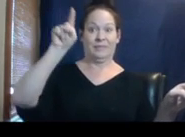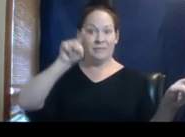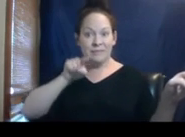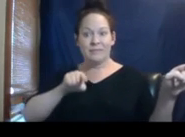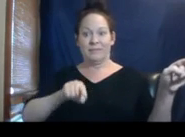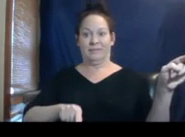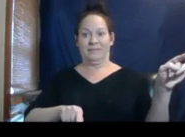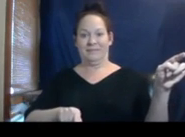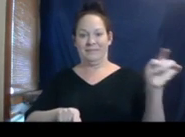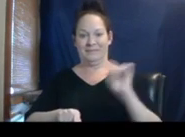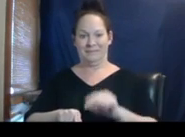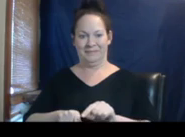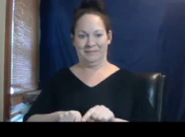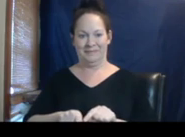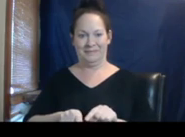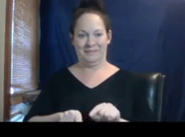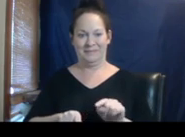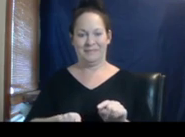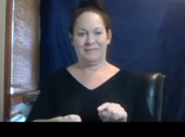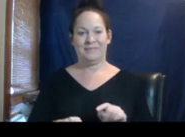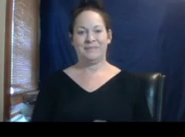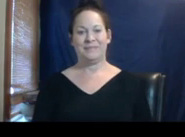3x times x is 3x squared.